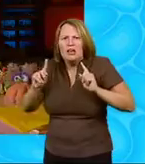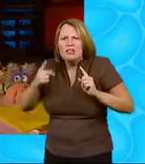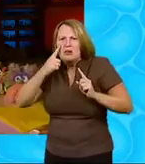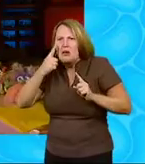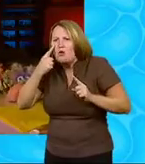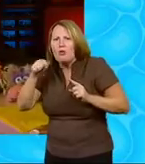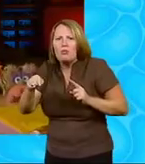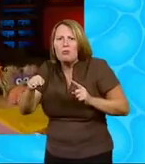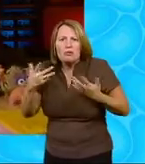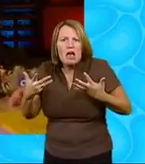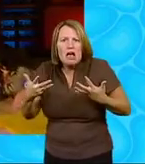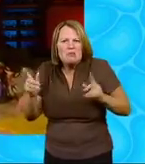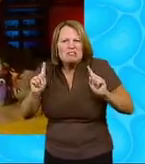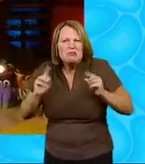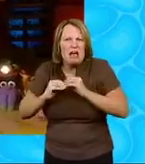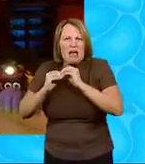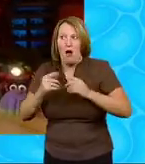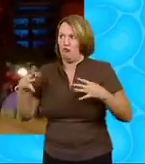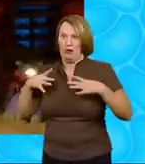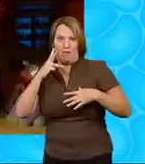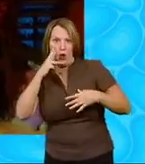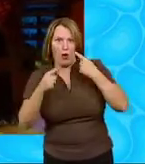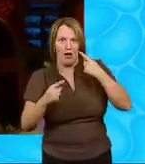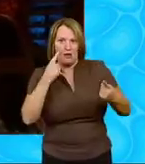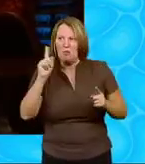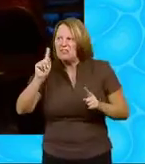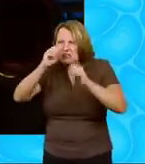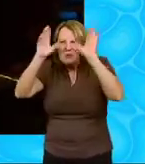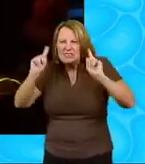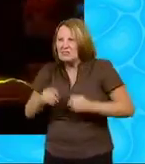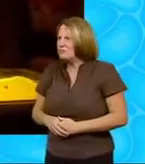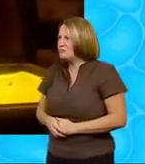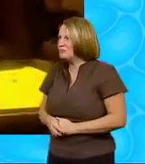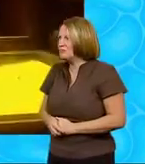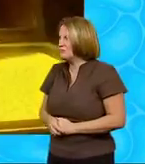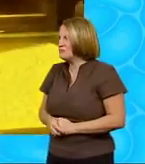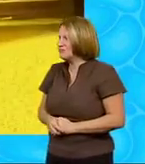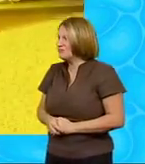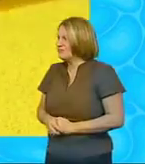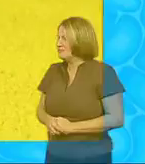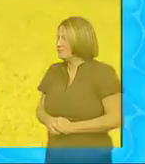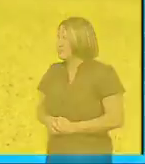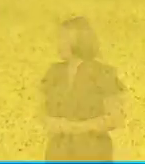doodling today. Well, we'd better have a look then. See if you can guess what it is.